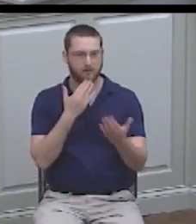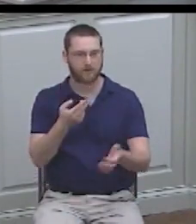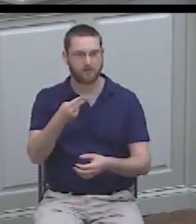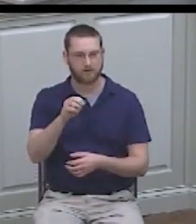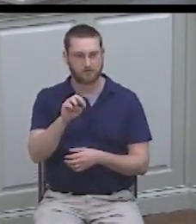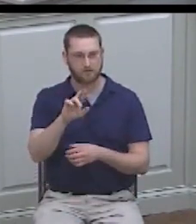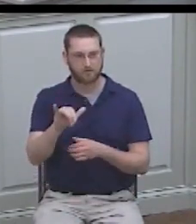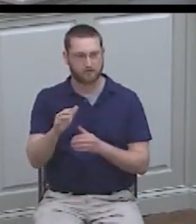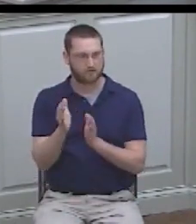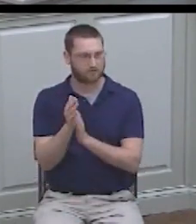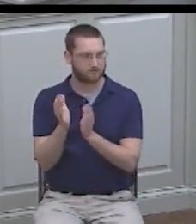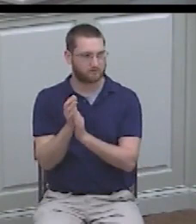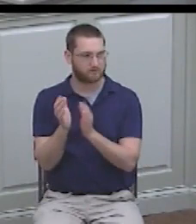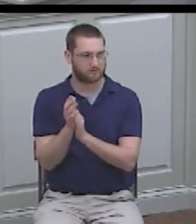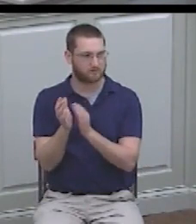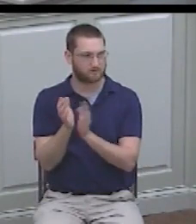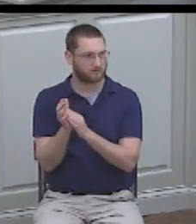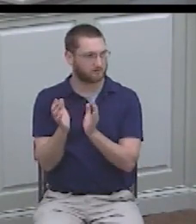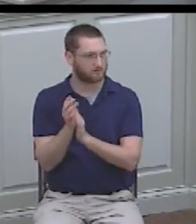Good job.